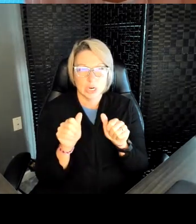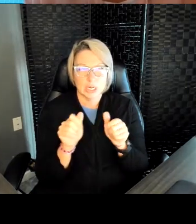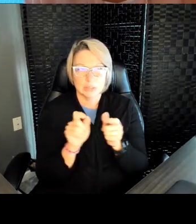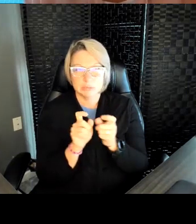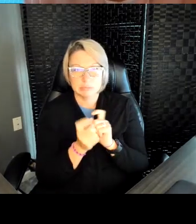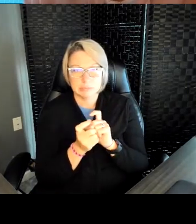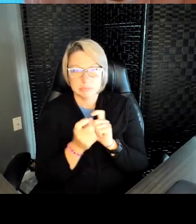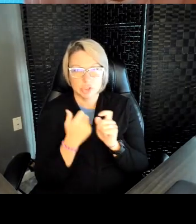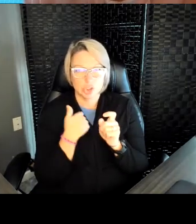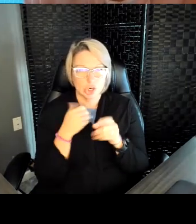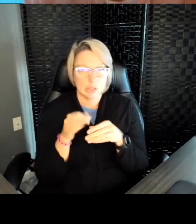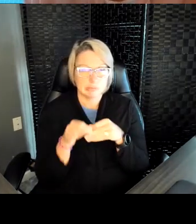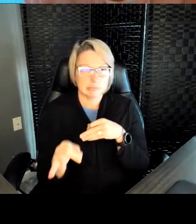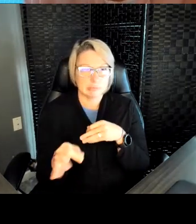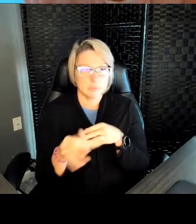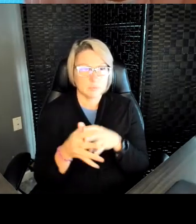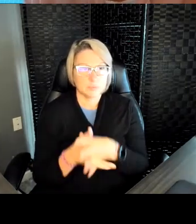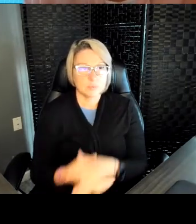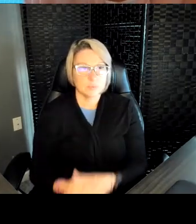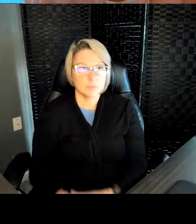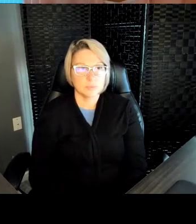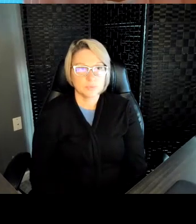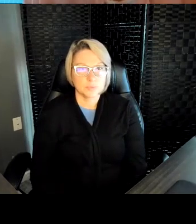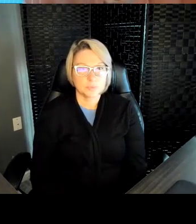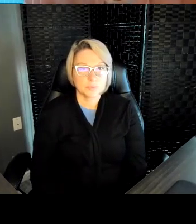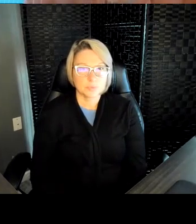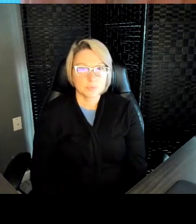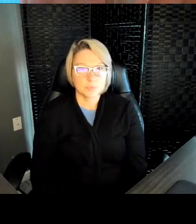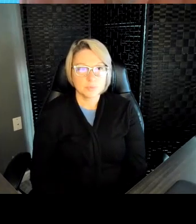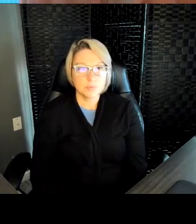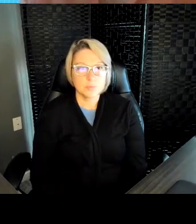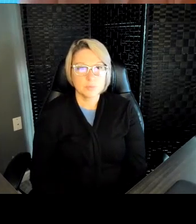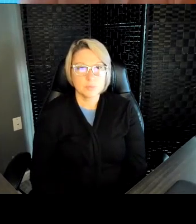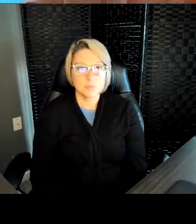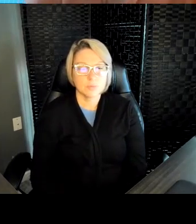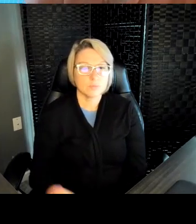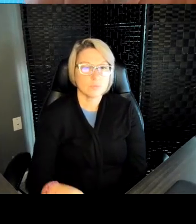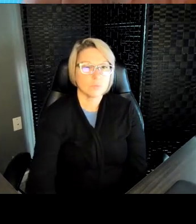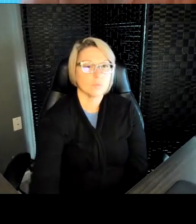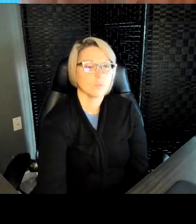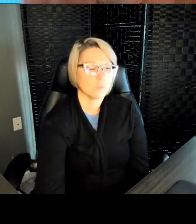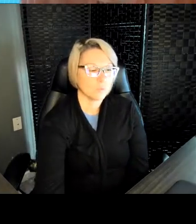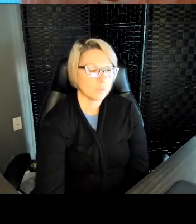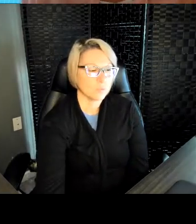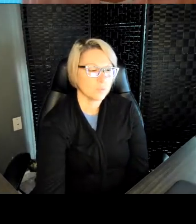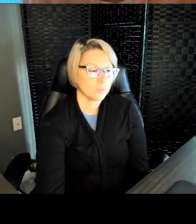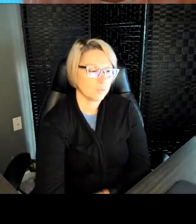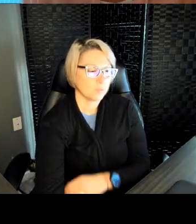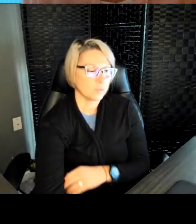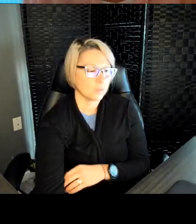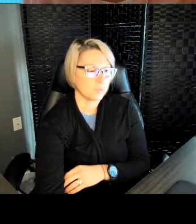the delay, but that's what we're going to do. So your slides will be a little better, but